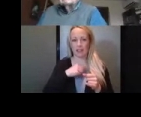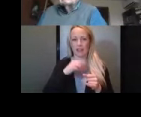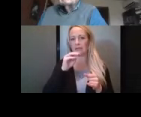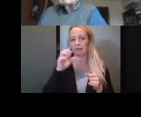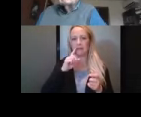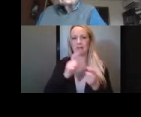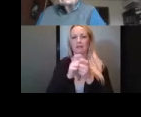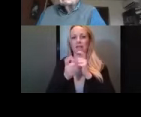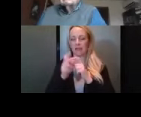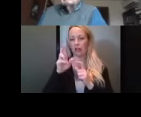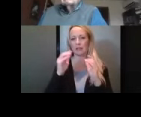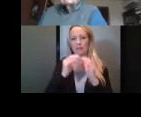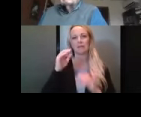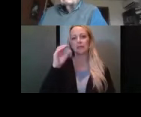equals